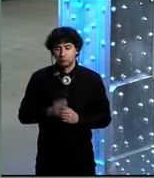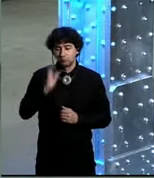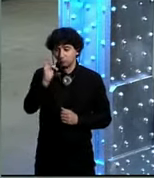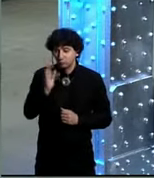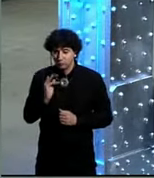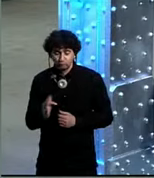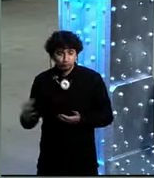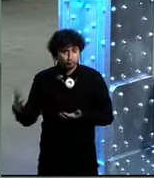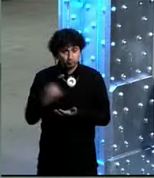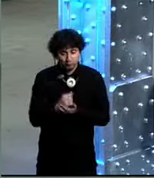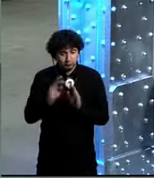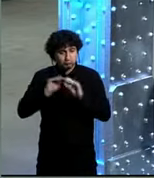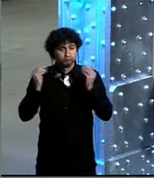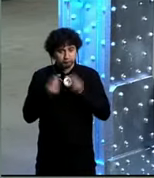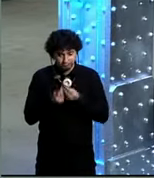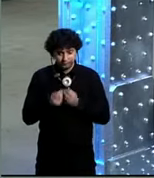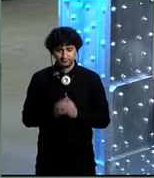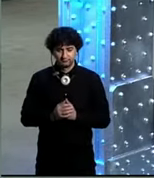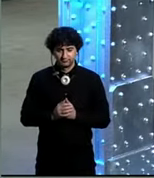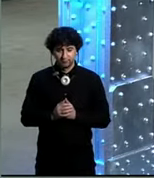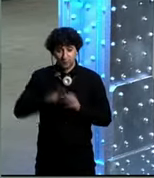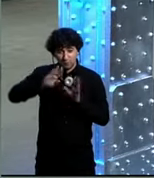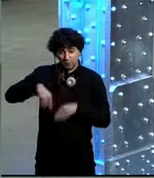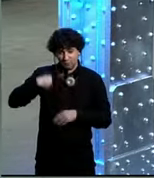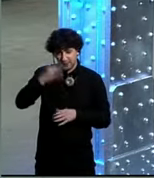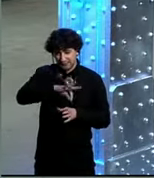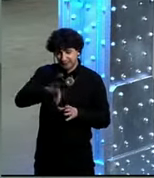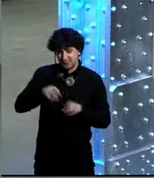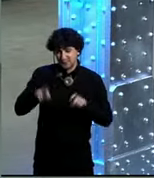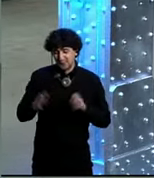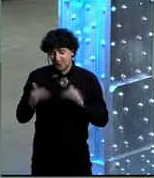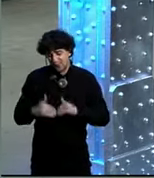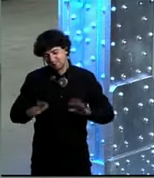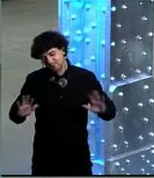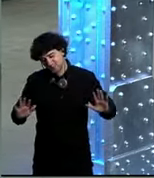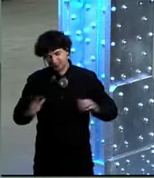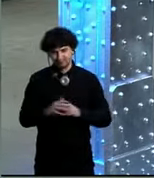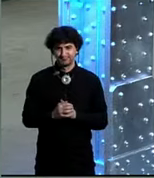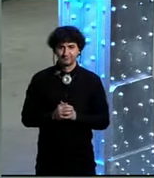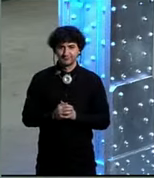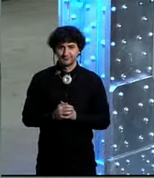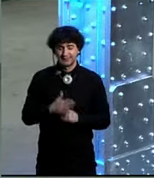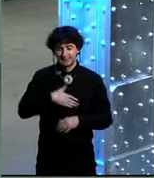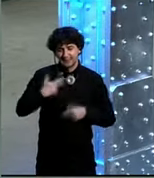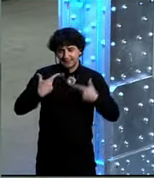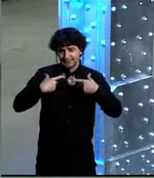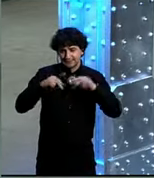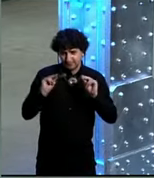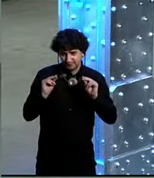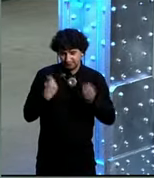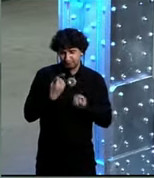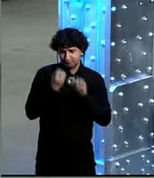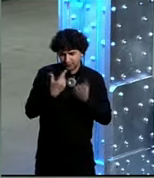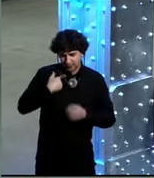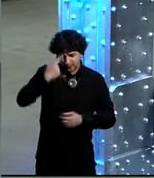Finally, I don't think there's a coffee break after me, but there's a coffee on the screen, so you'll have that at least. I'd just like to end with something I firmly believe in and that I hope that